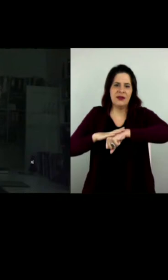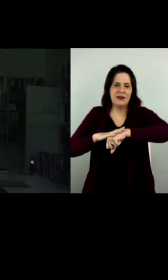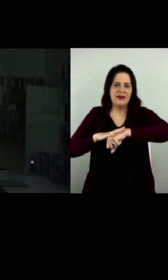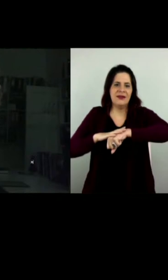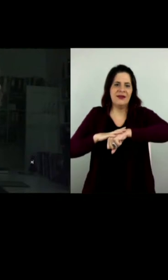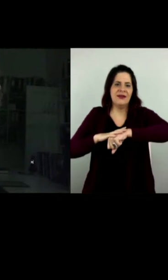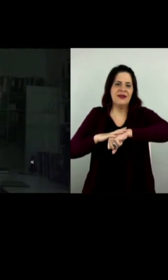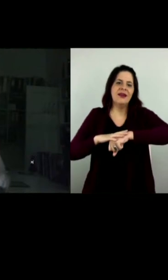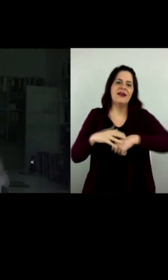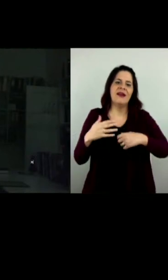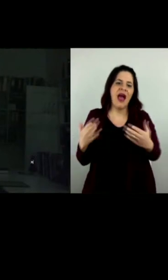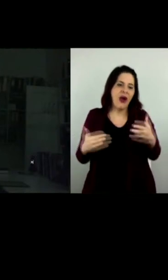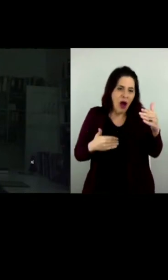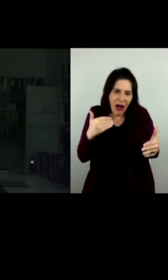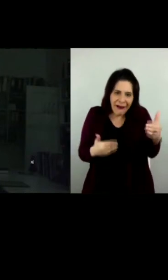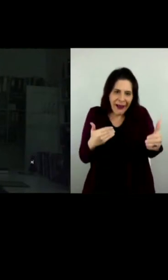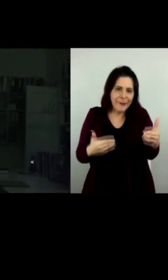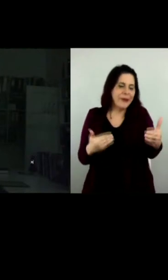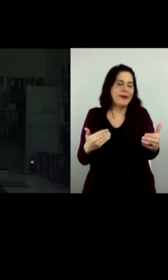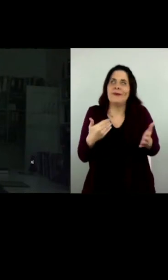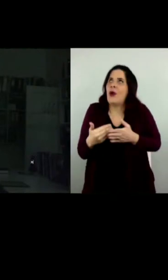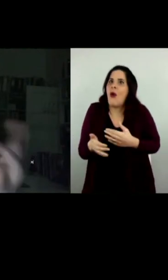in this era when everybody has a